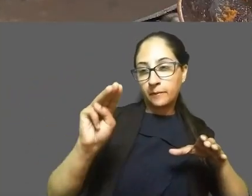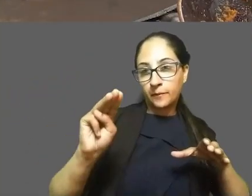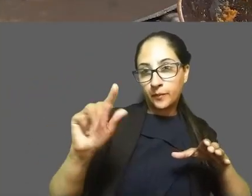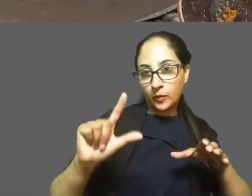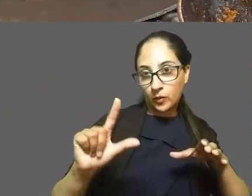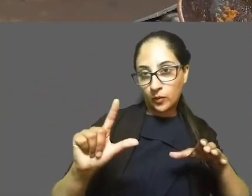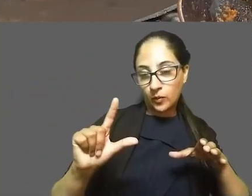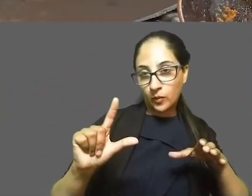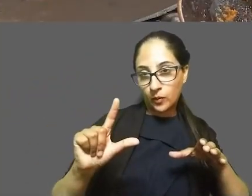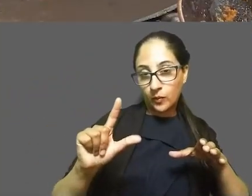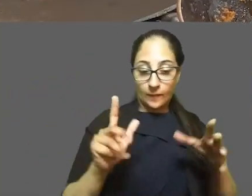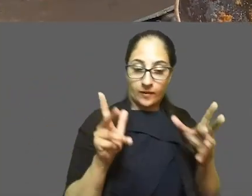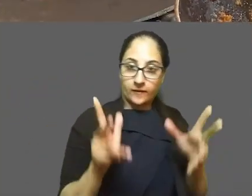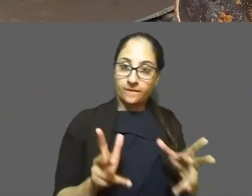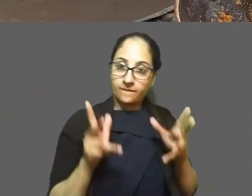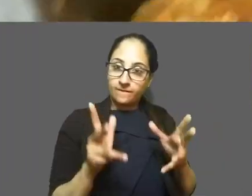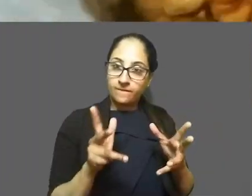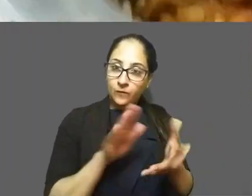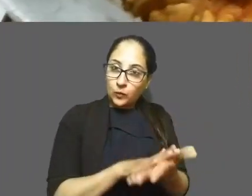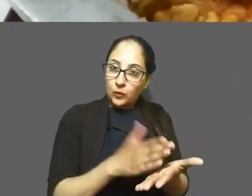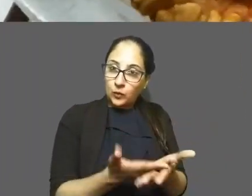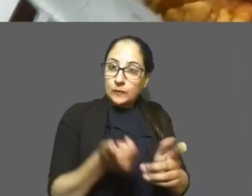to a medium low.